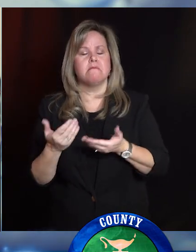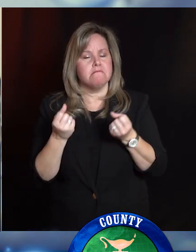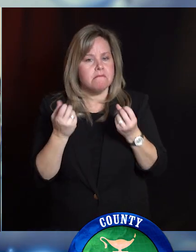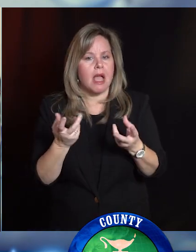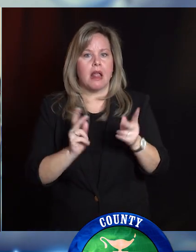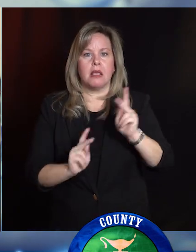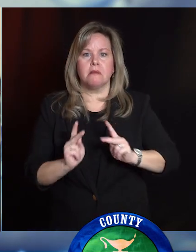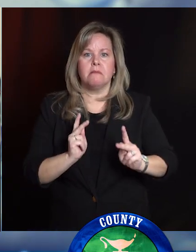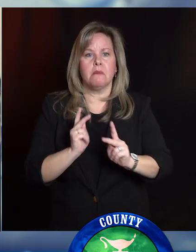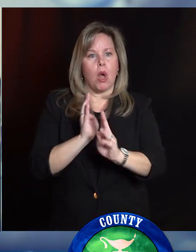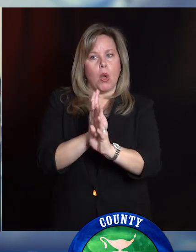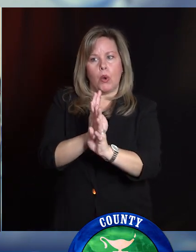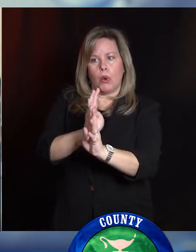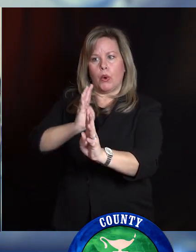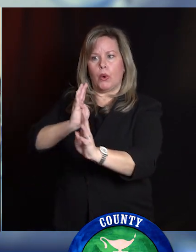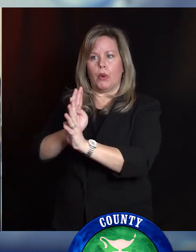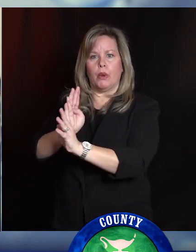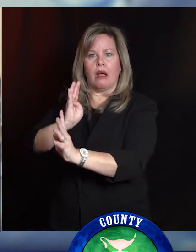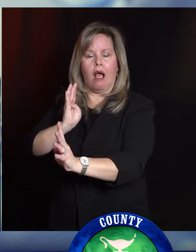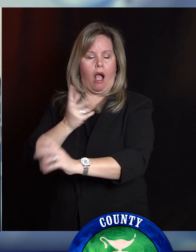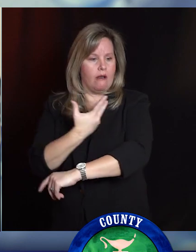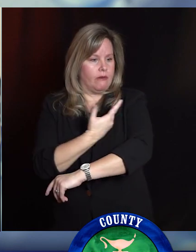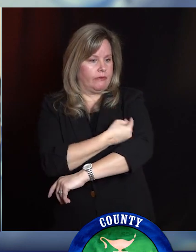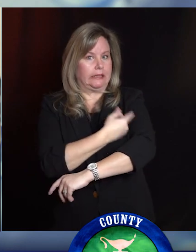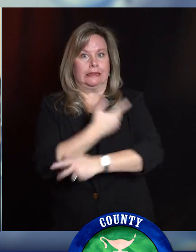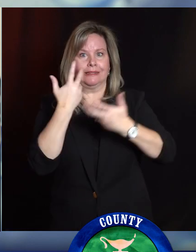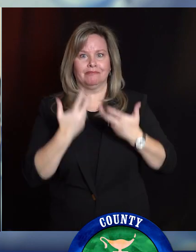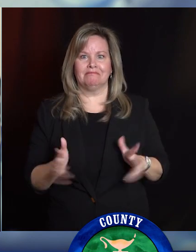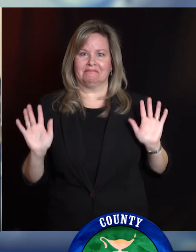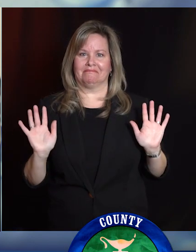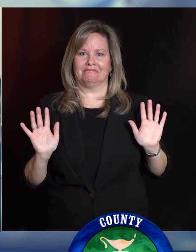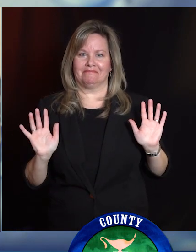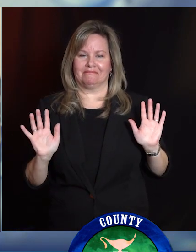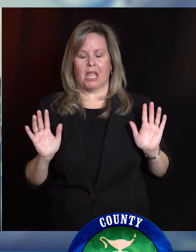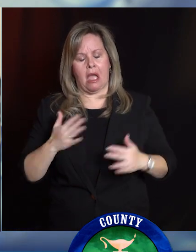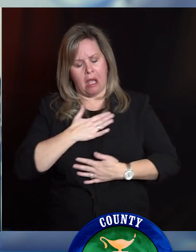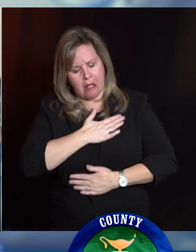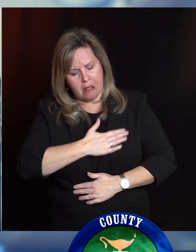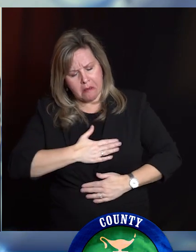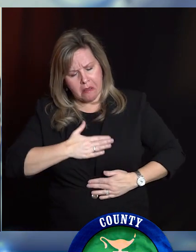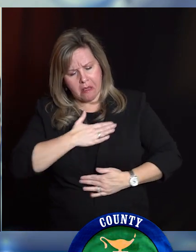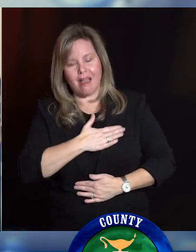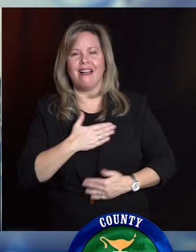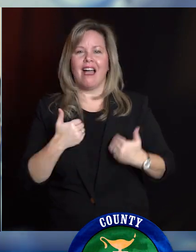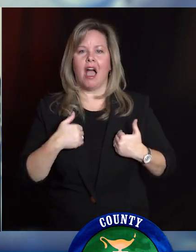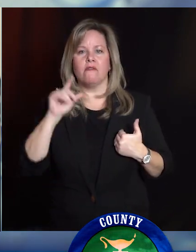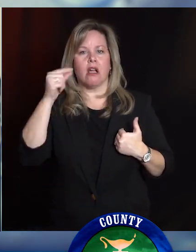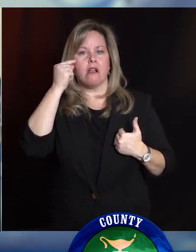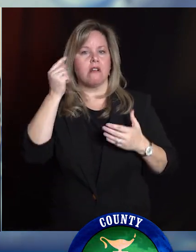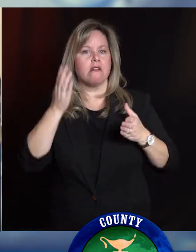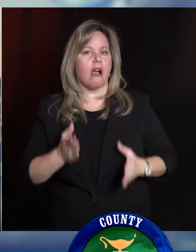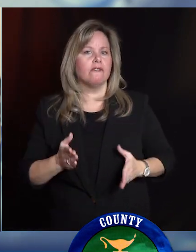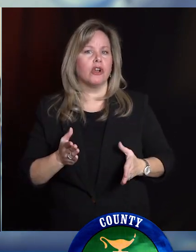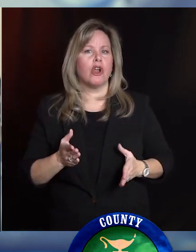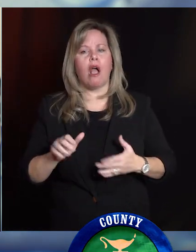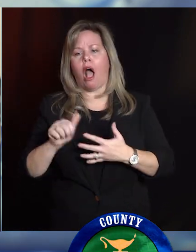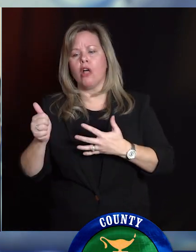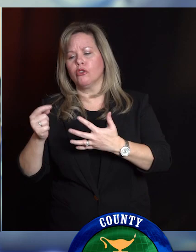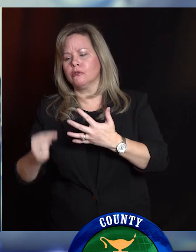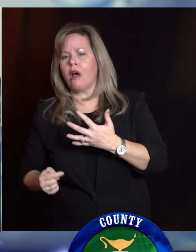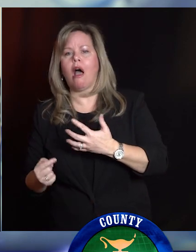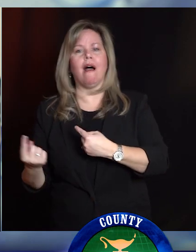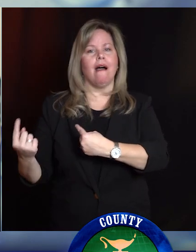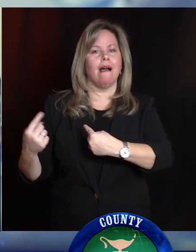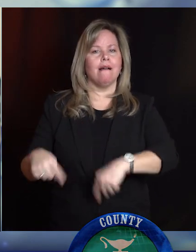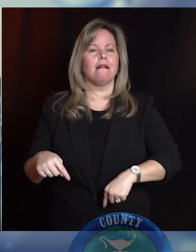And so it was our pleasure to have the governor and the congressman and others there to see firsthand what's happening in that